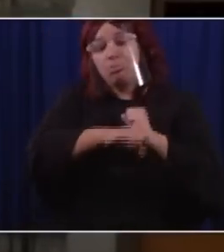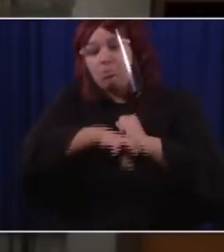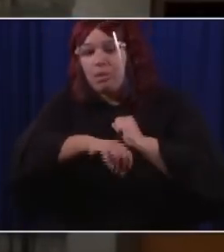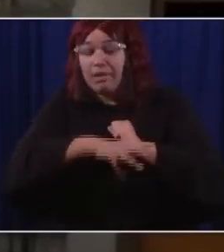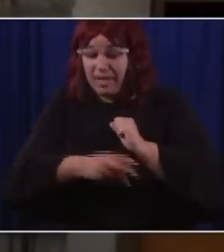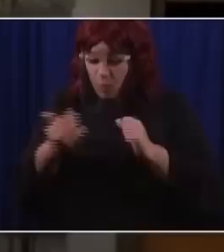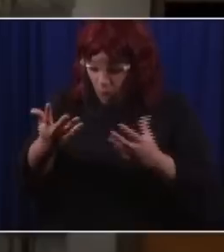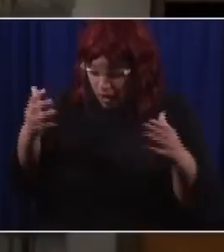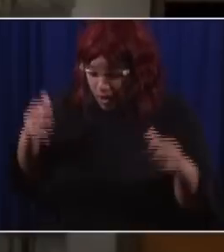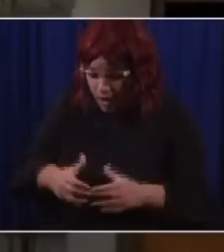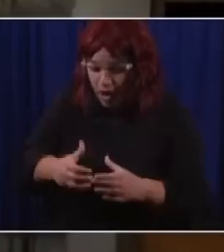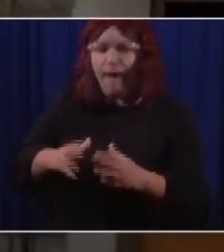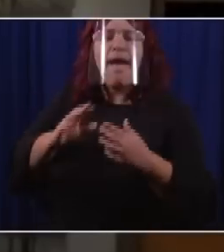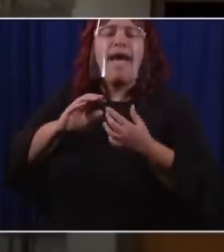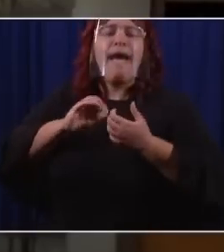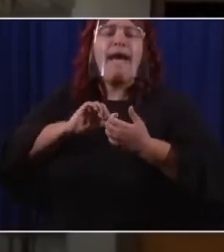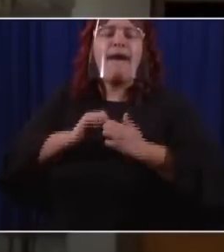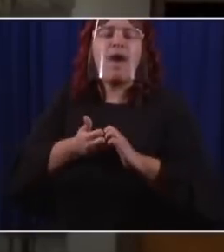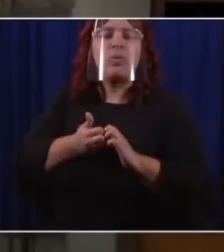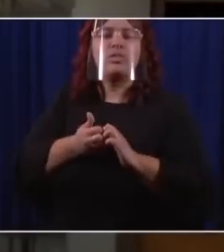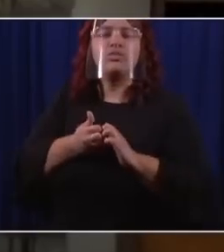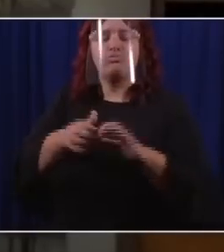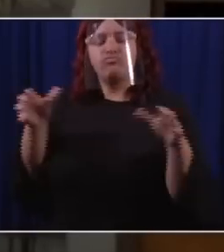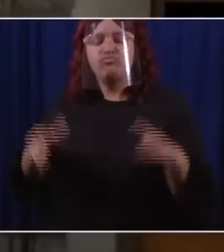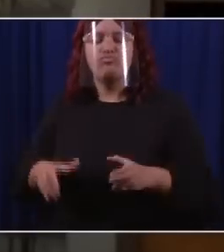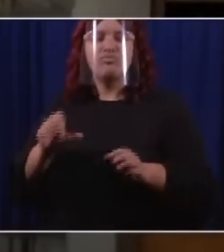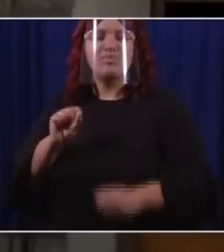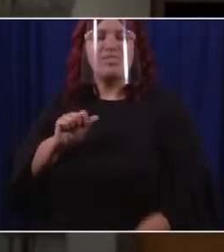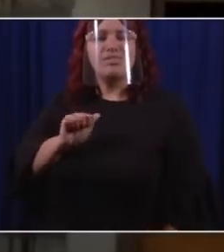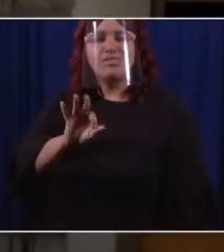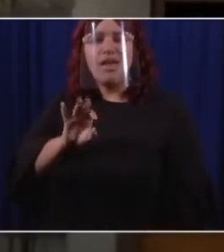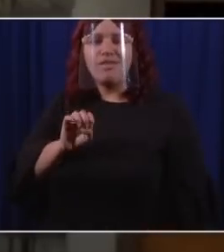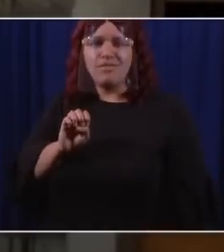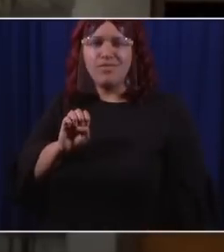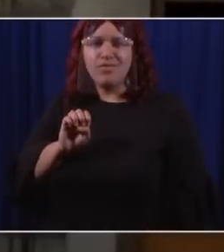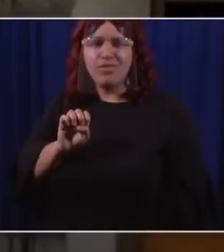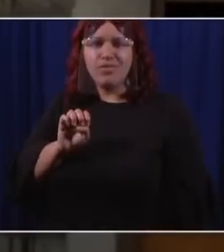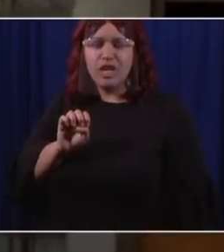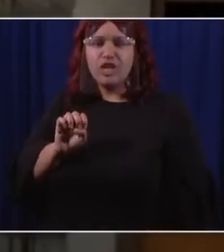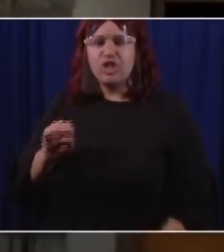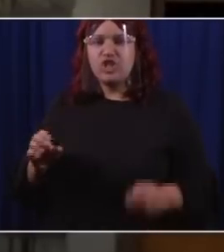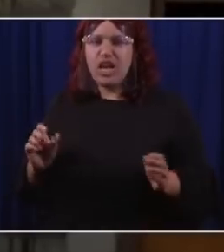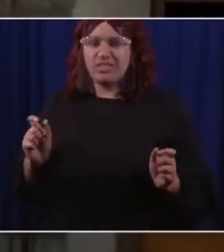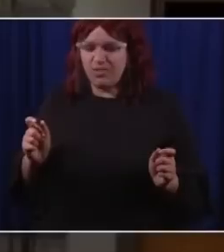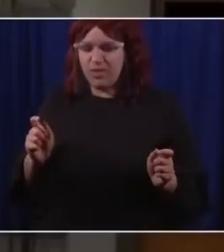just a pivot in some way to get people to, if they're not going to